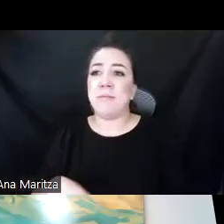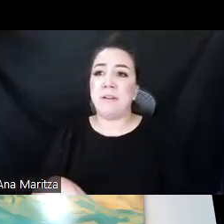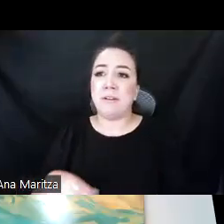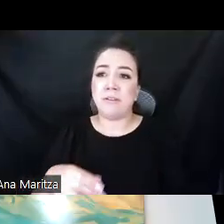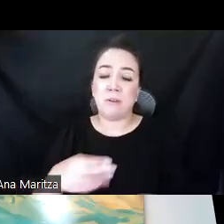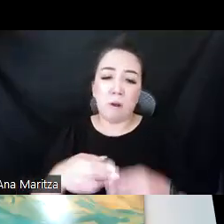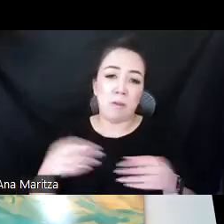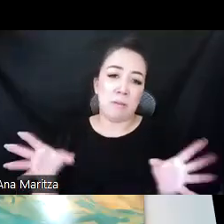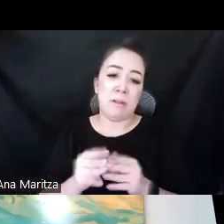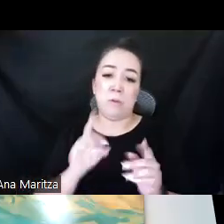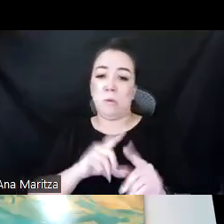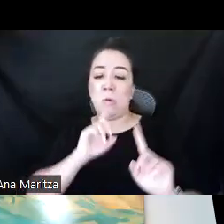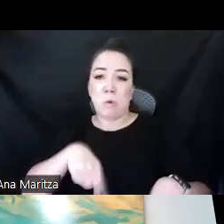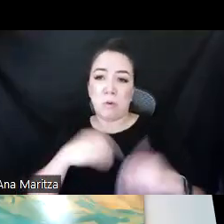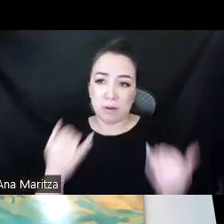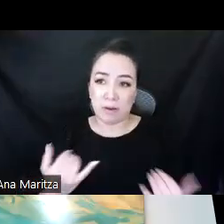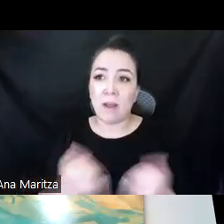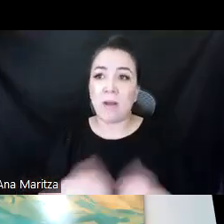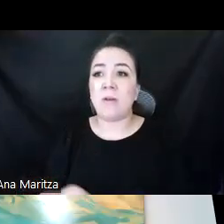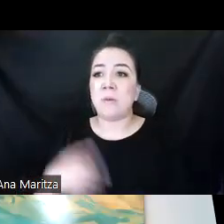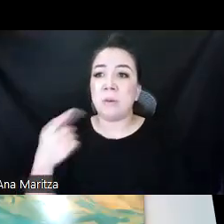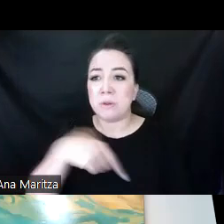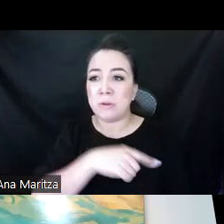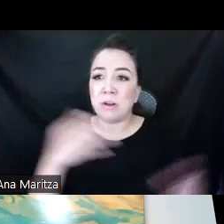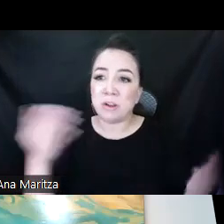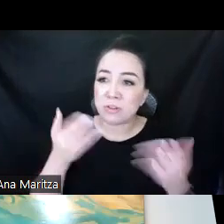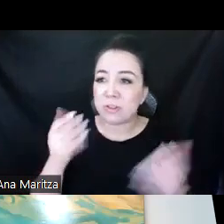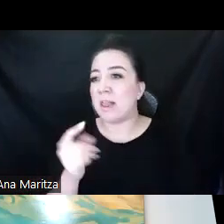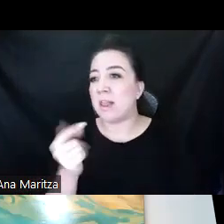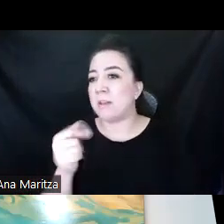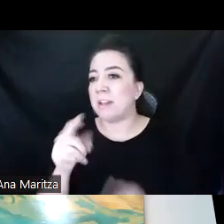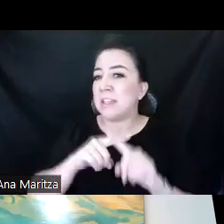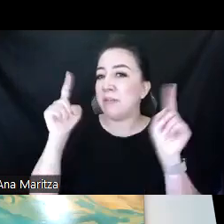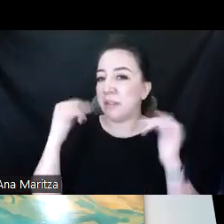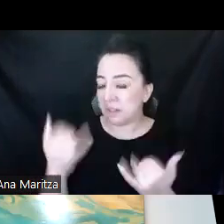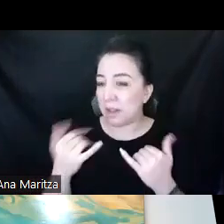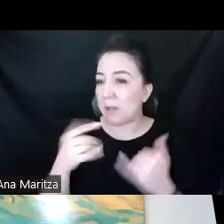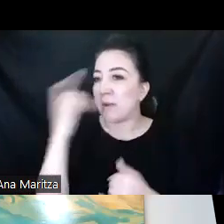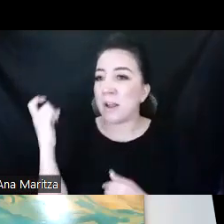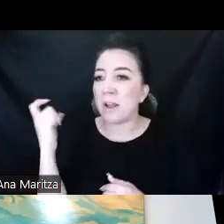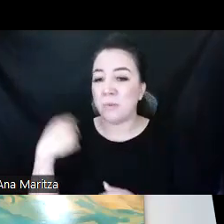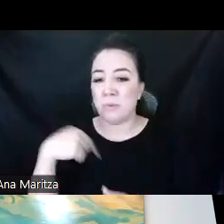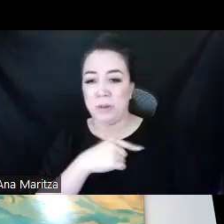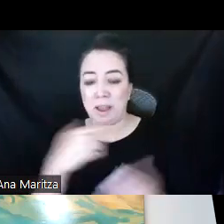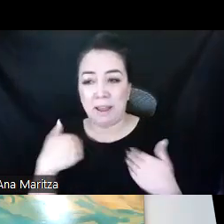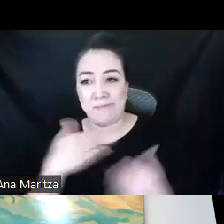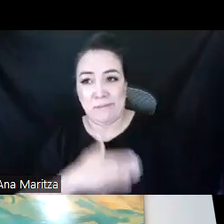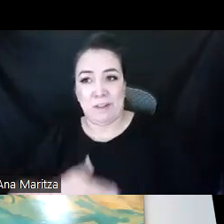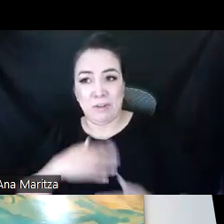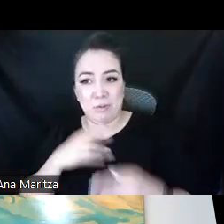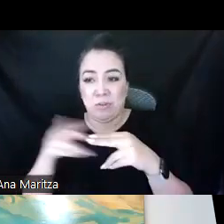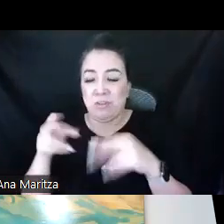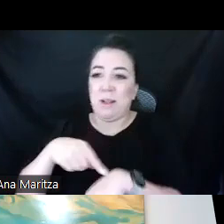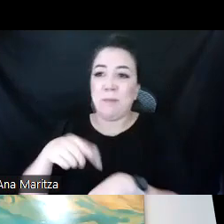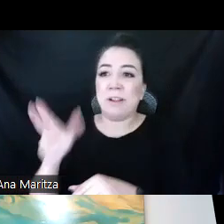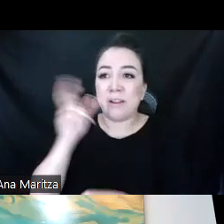to order. And we're going to do our introductions just a little bit differently today because we have the pleasure very shortly of hearing